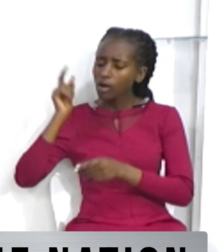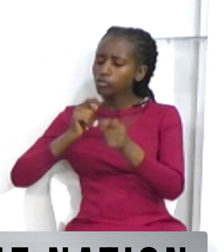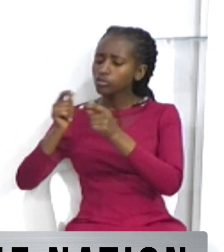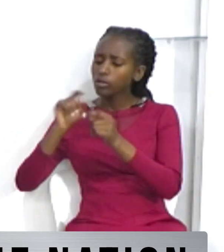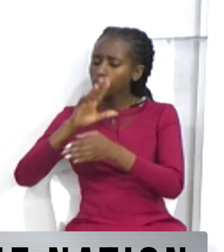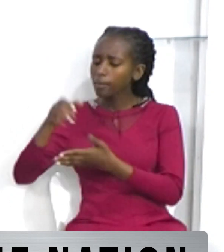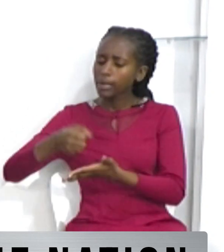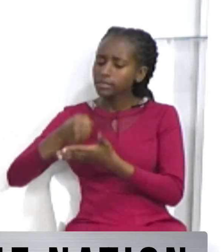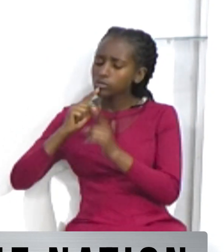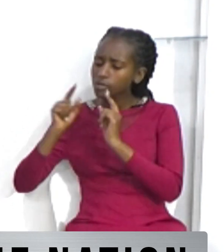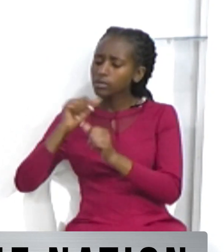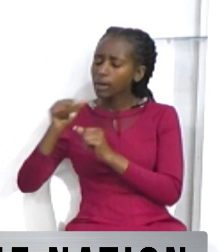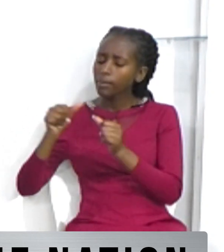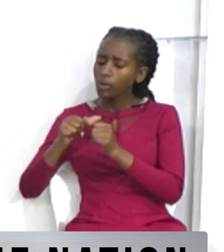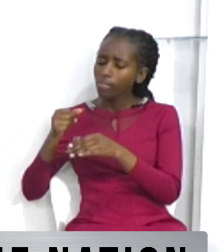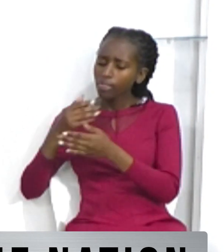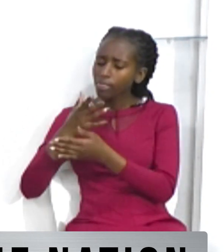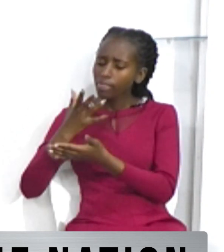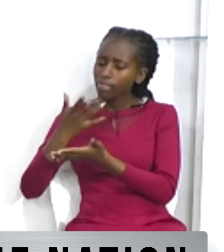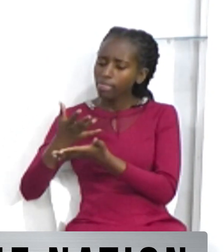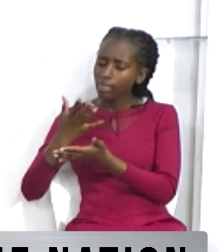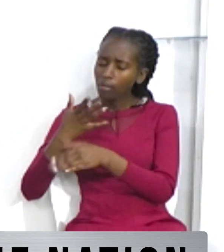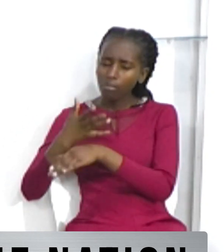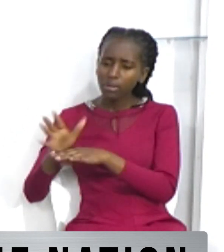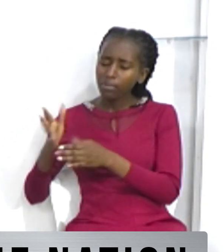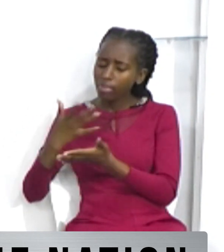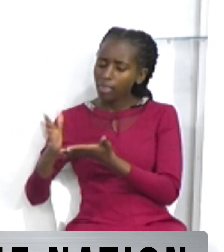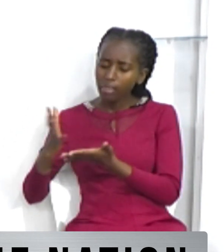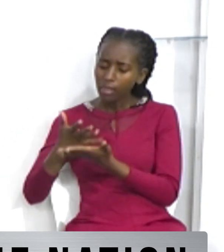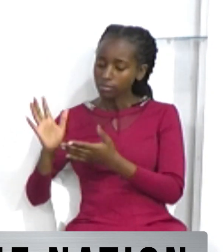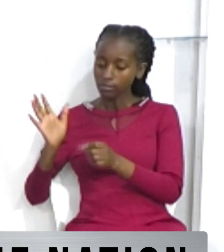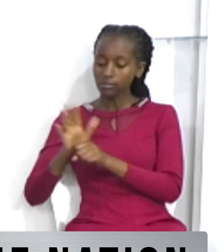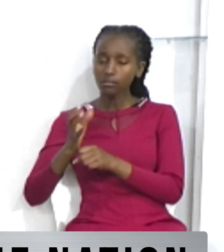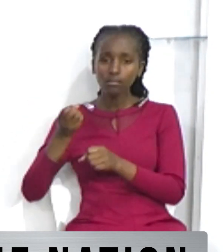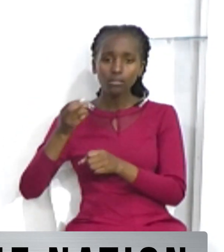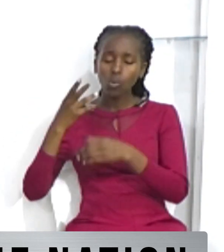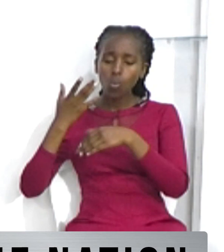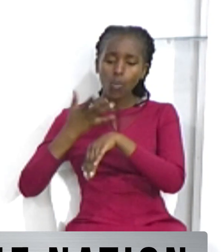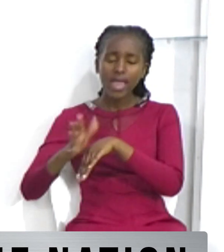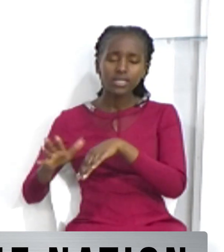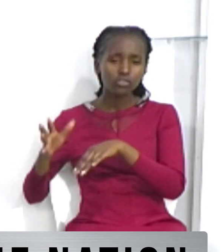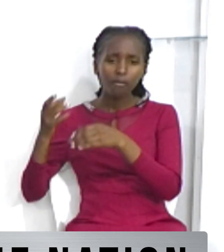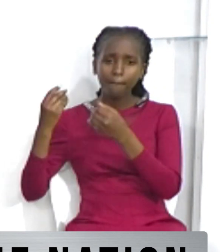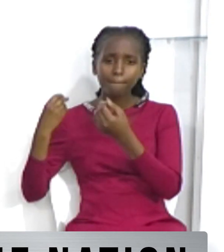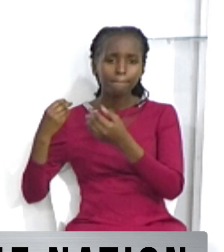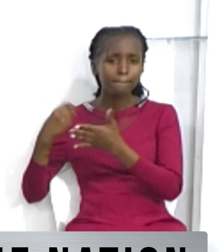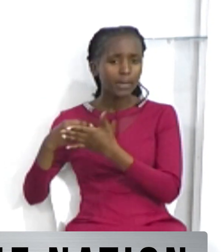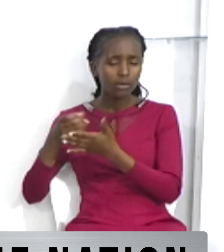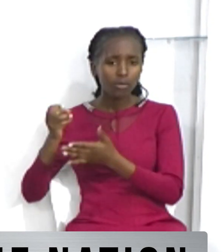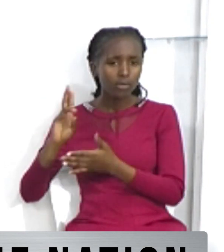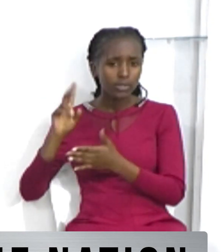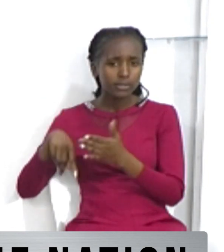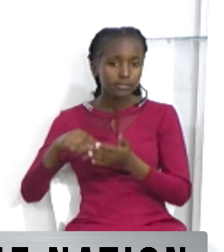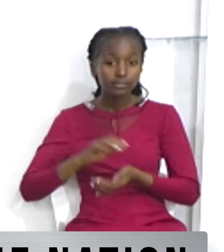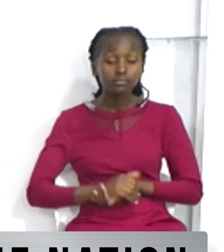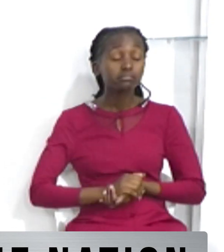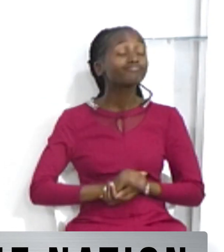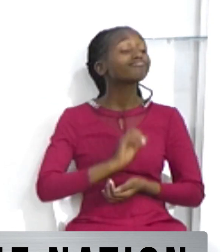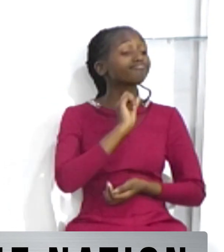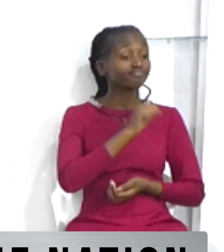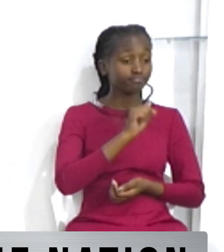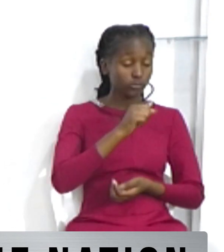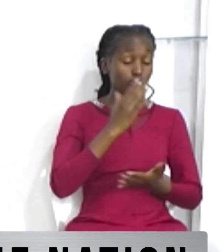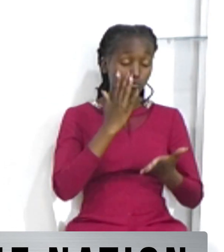Dr. Nyakango, she talked about it, and is a public in a public domain.